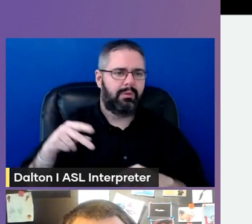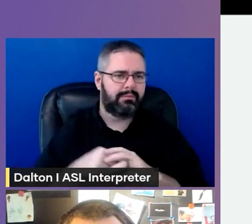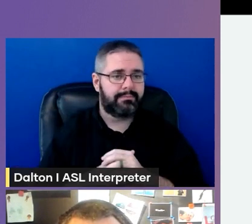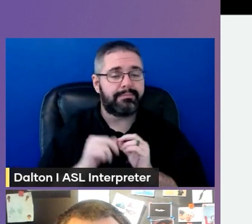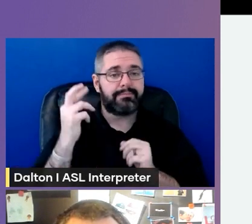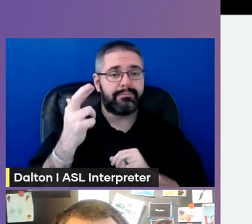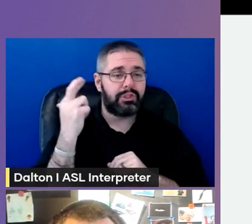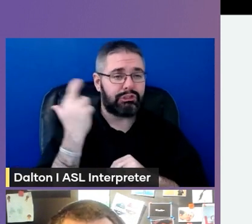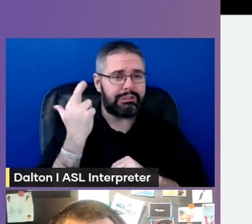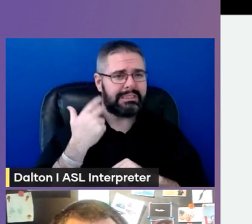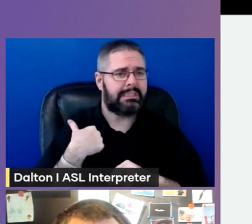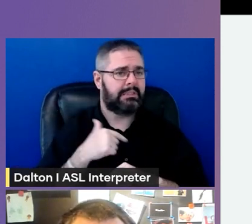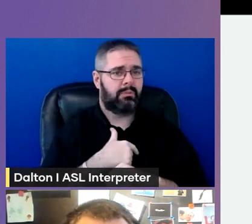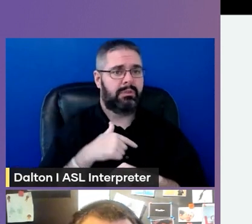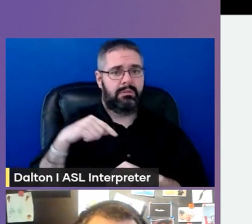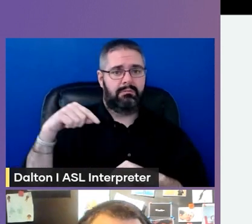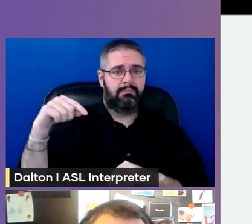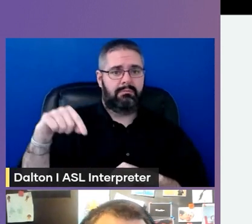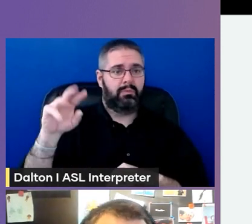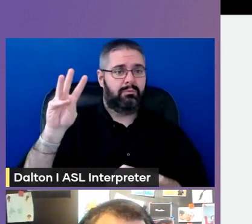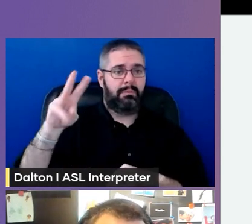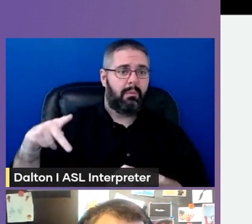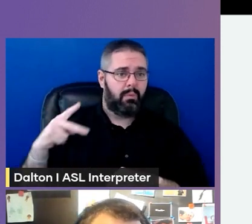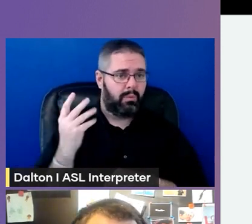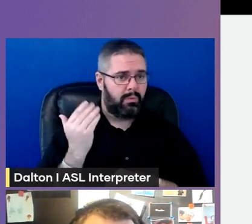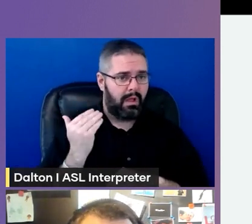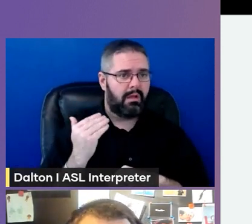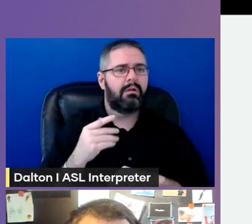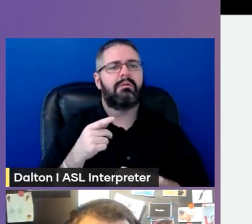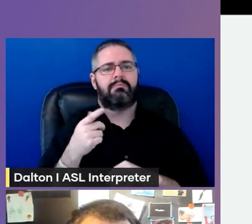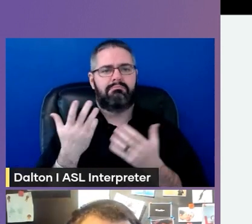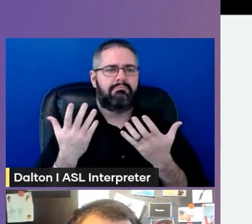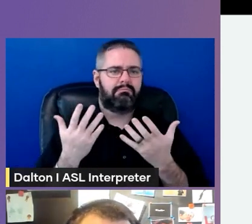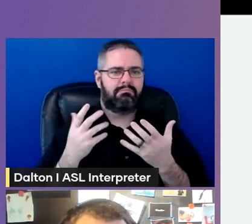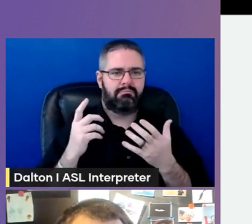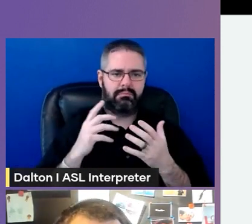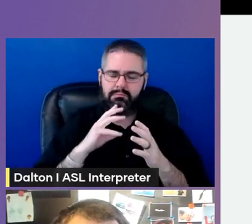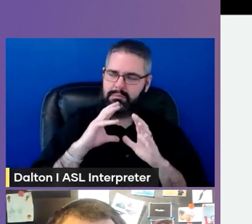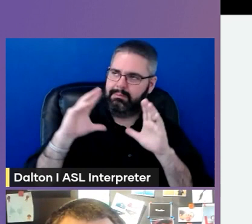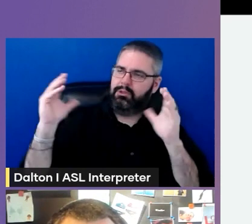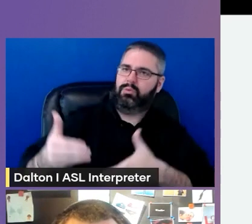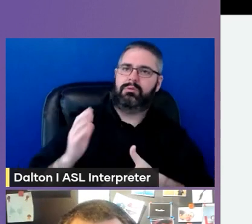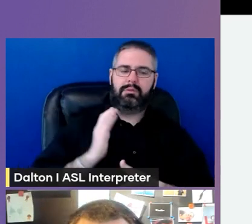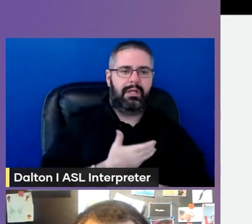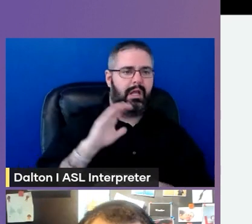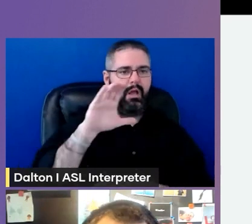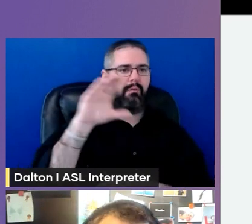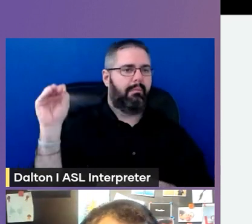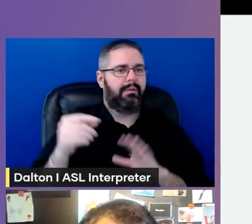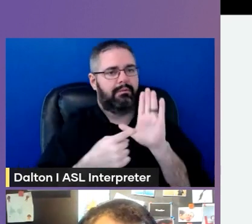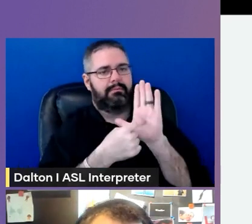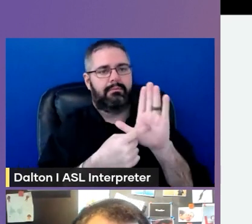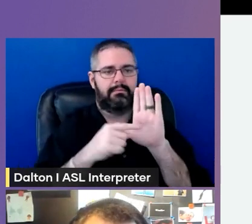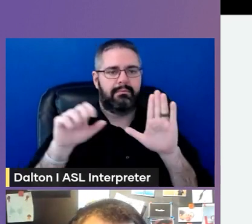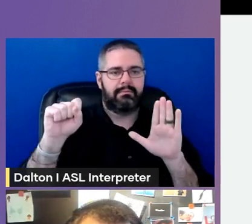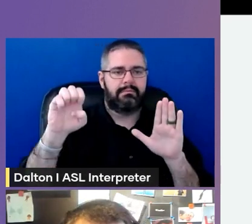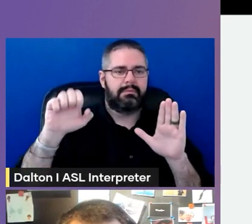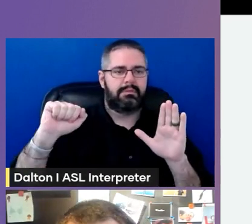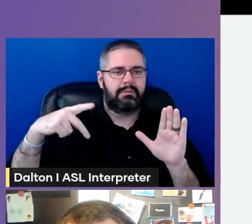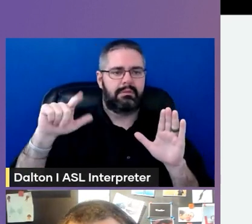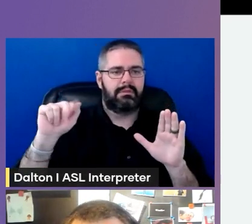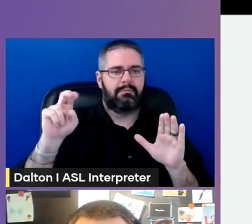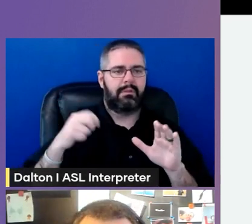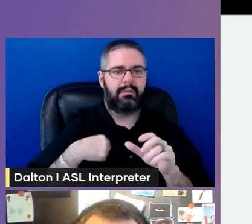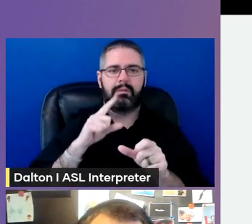we ended up at Waypoint, we probably should introduce Seaplane, our company at the moment. Promise is not